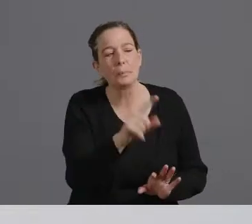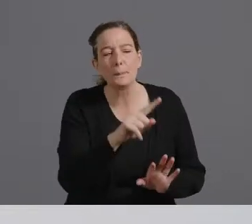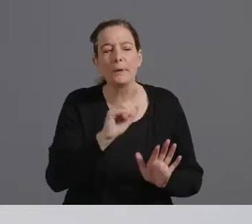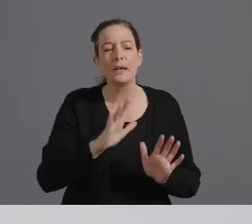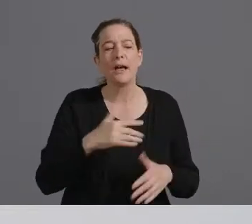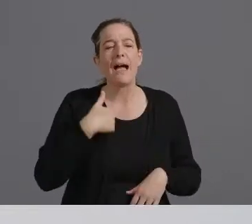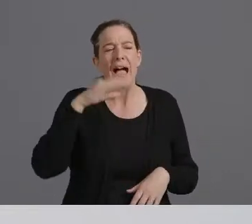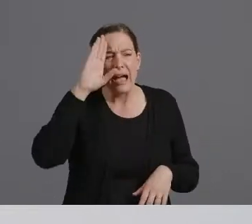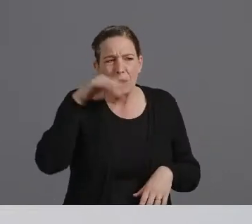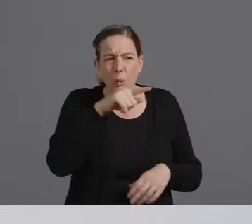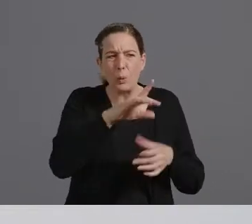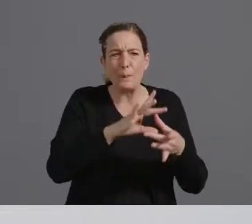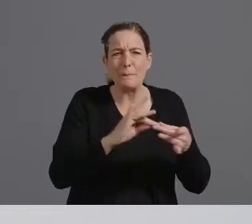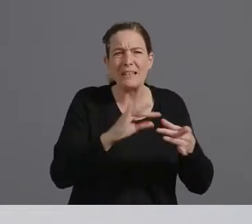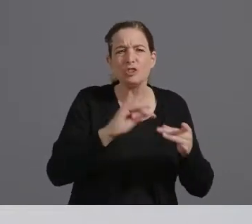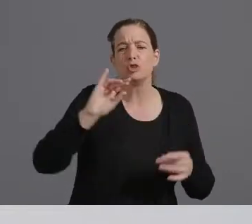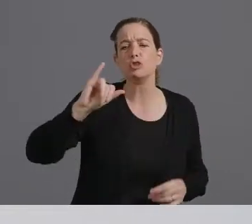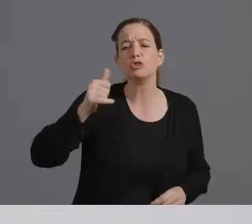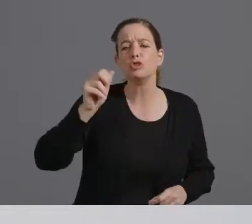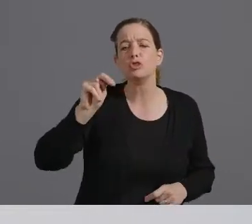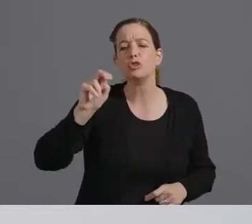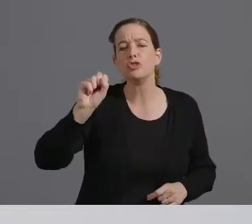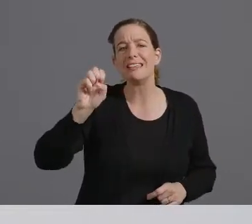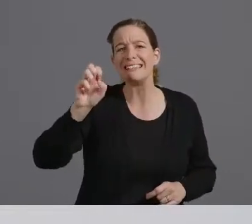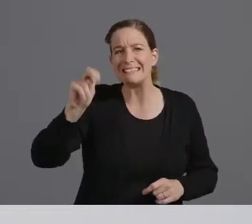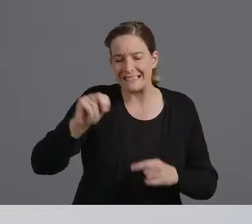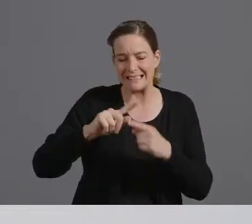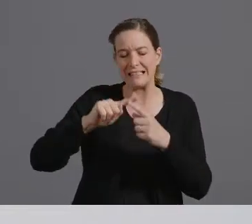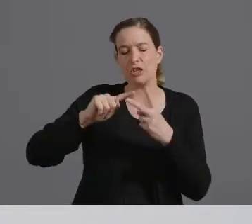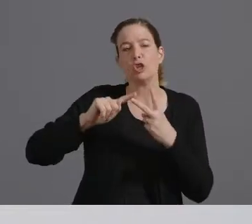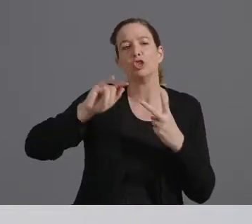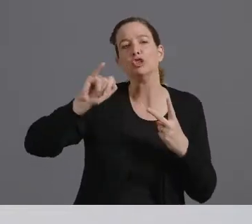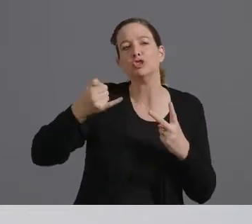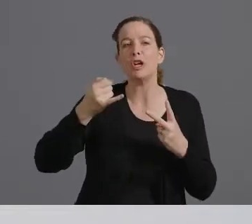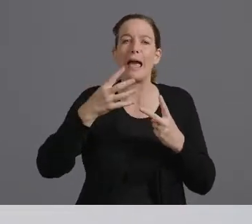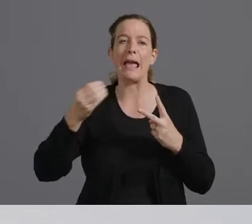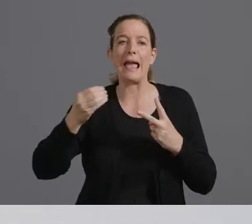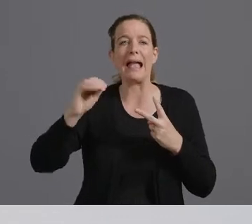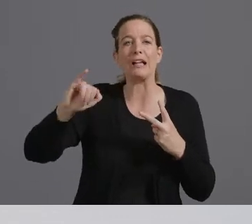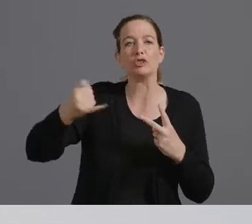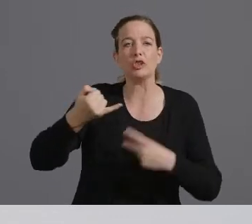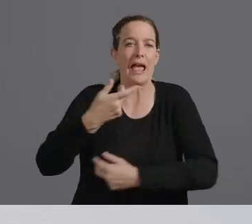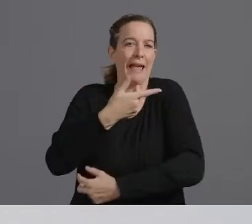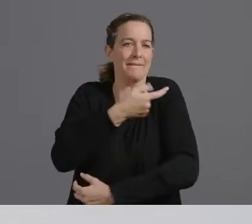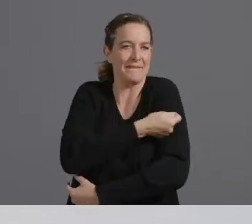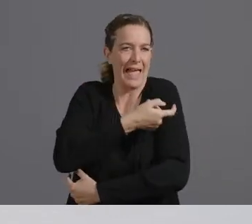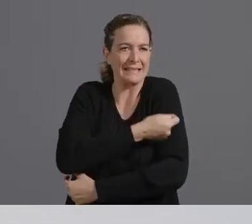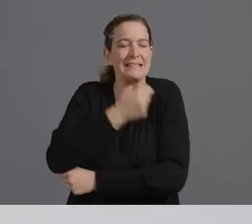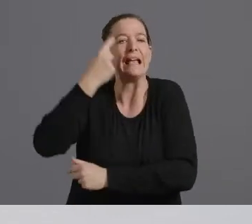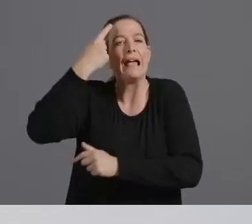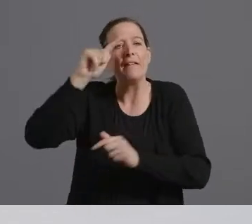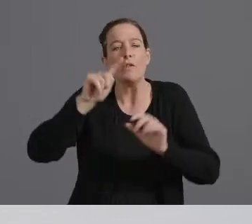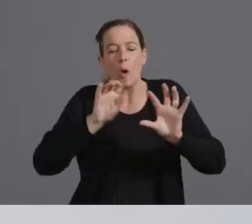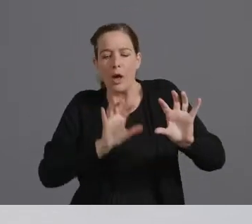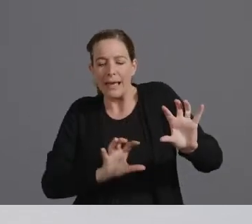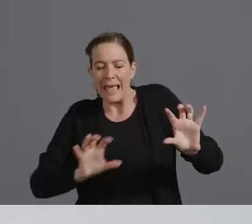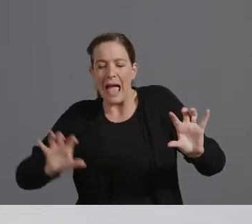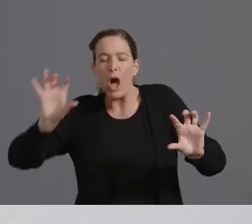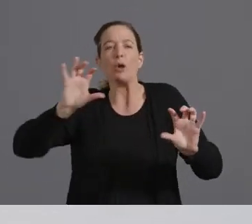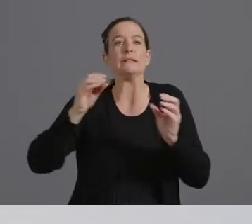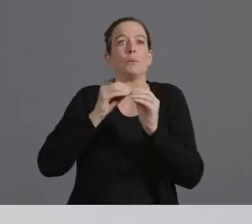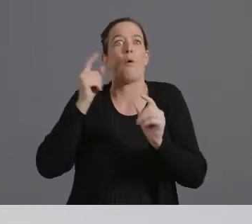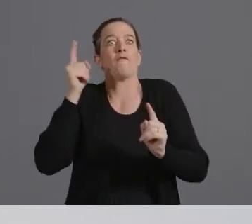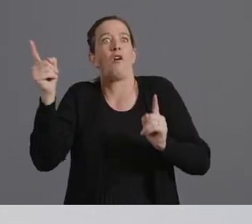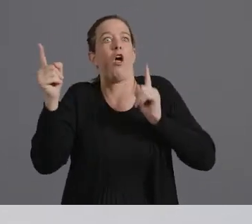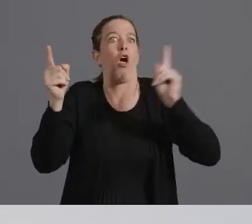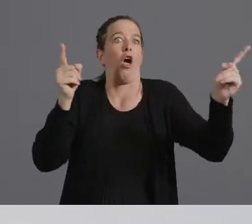the Janssen J&J vaccine will go to counties and rural areas around the state, but as far as Yuma County specifically, what